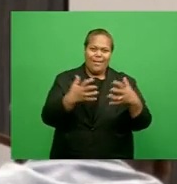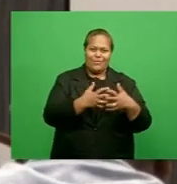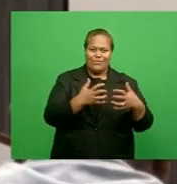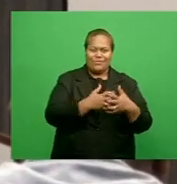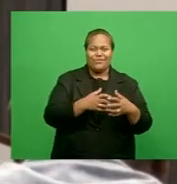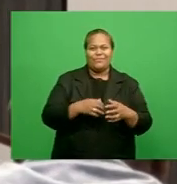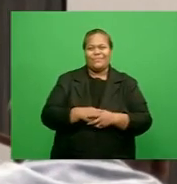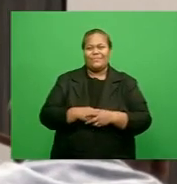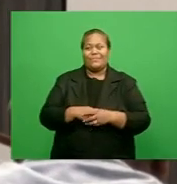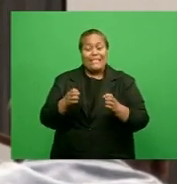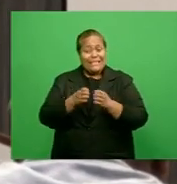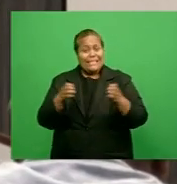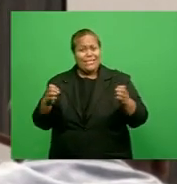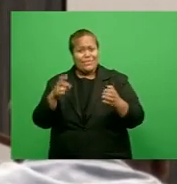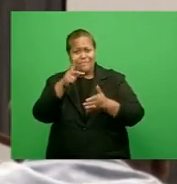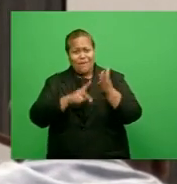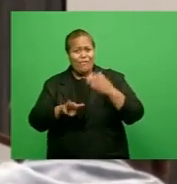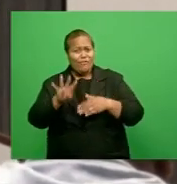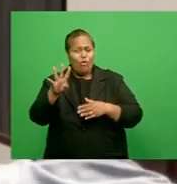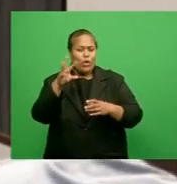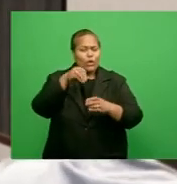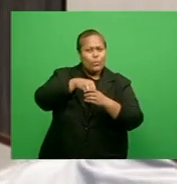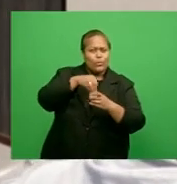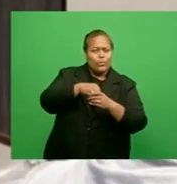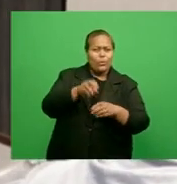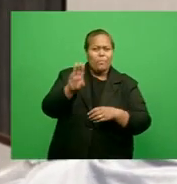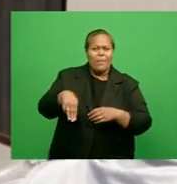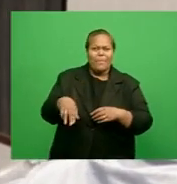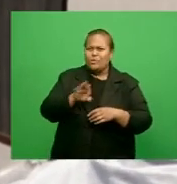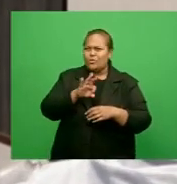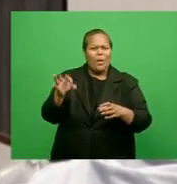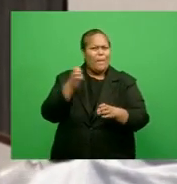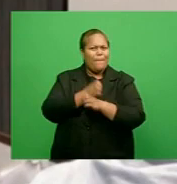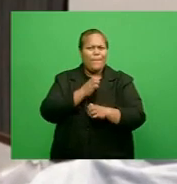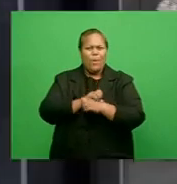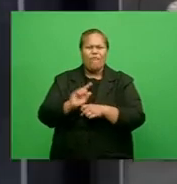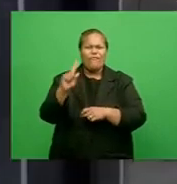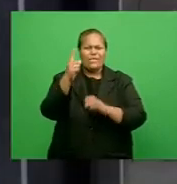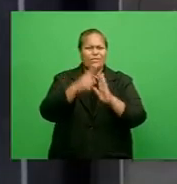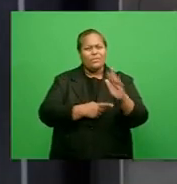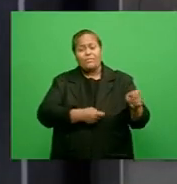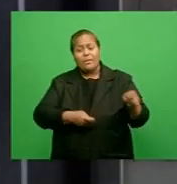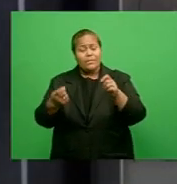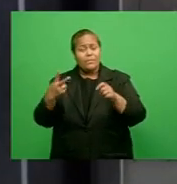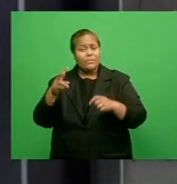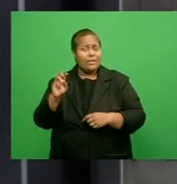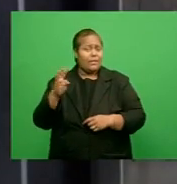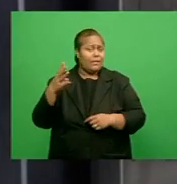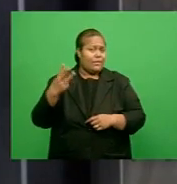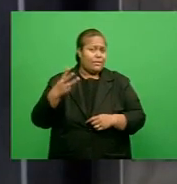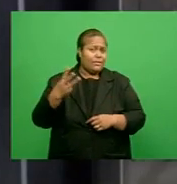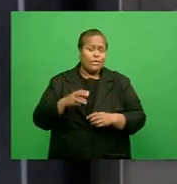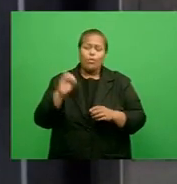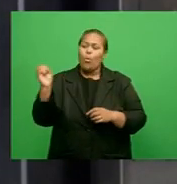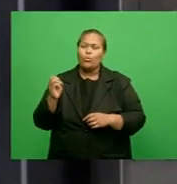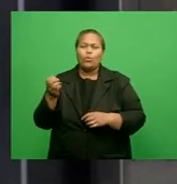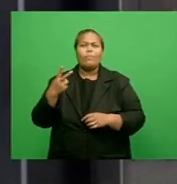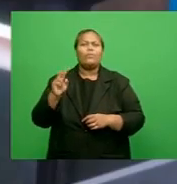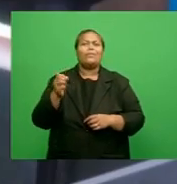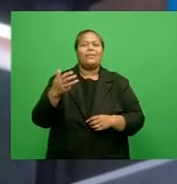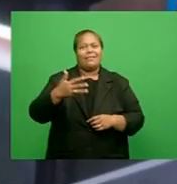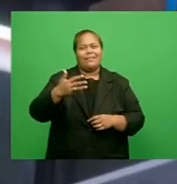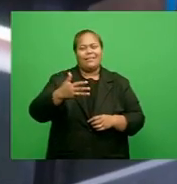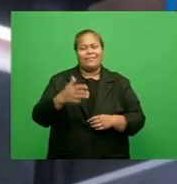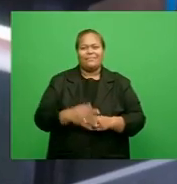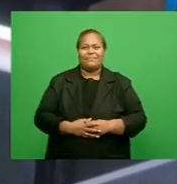4 will include members who have been unemployed from 1st January 2013 to October 2019.